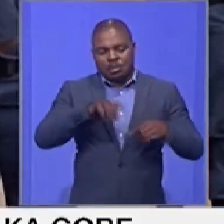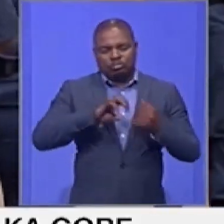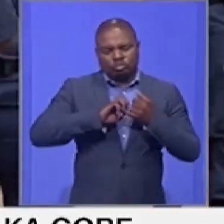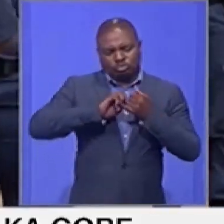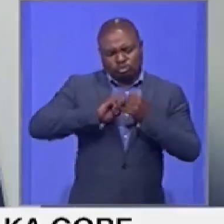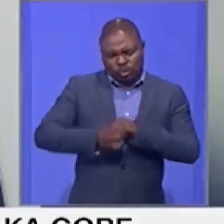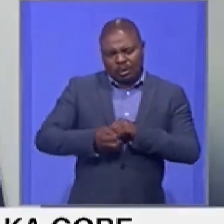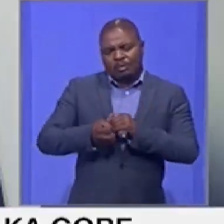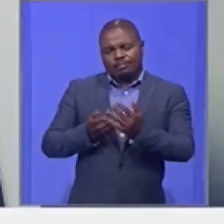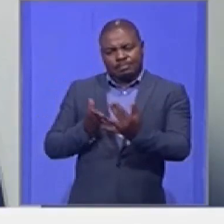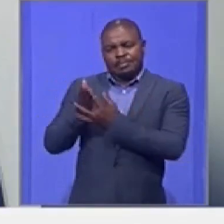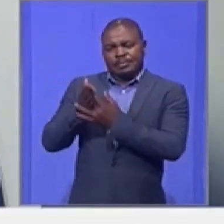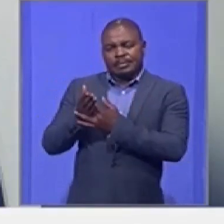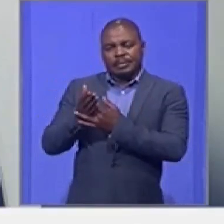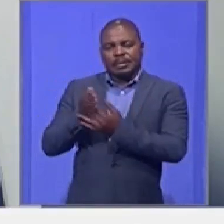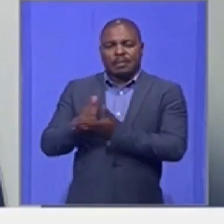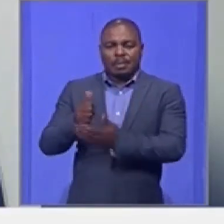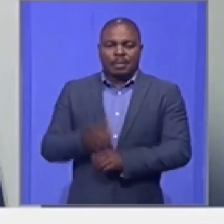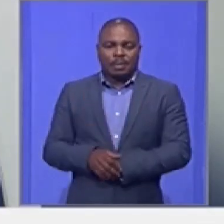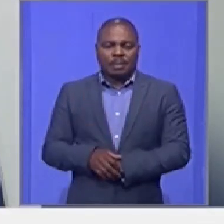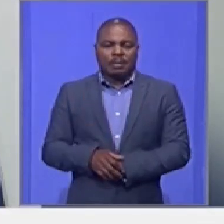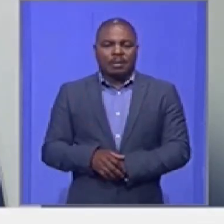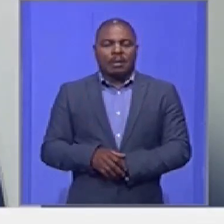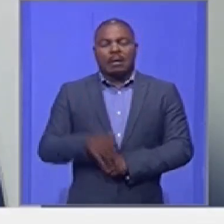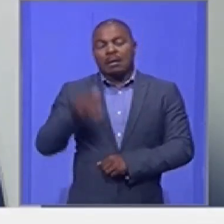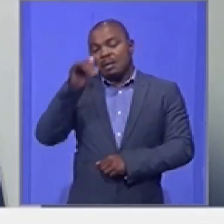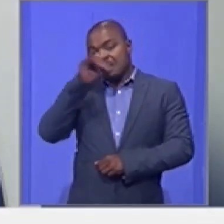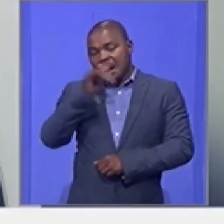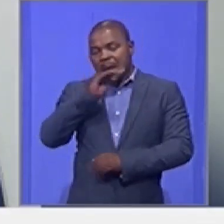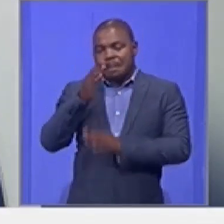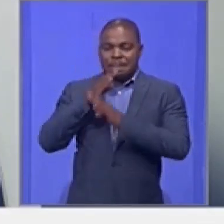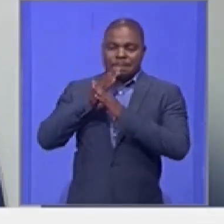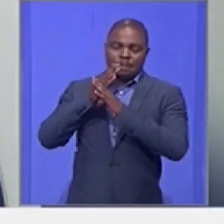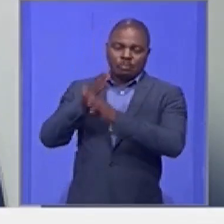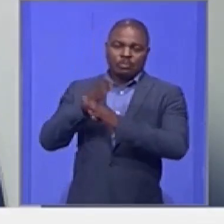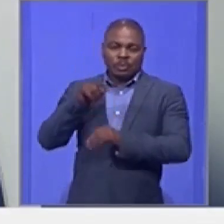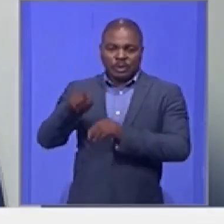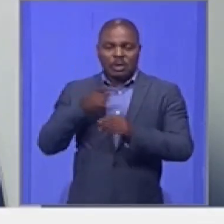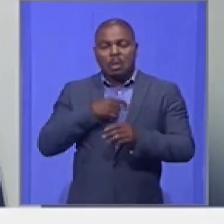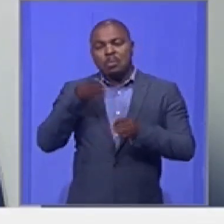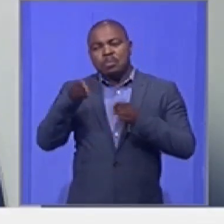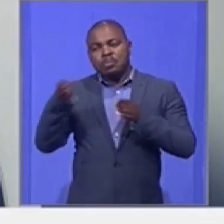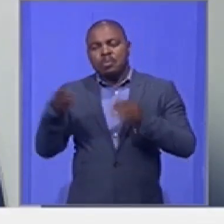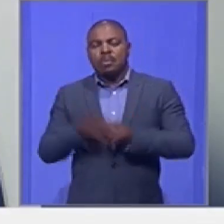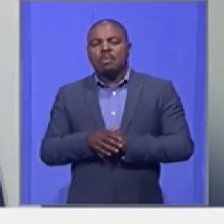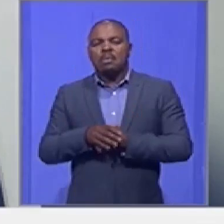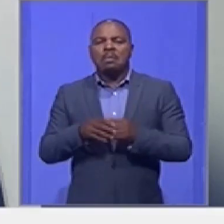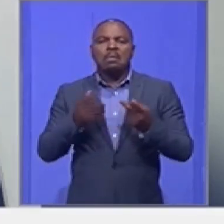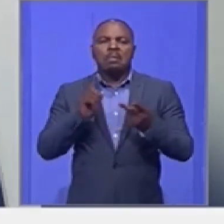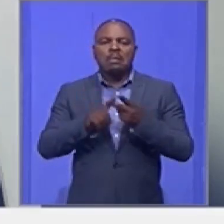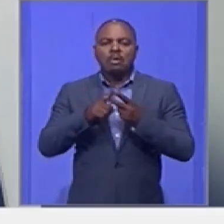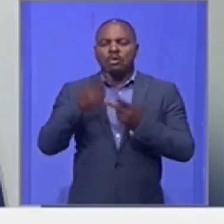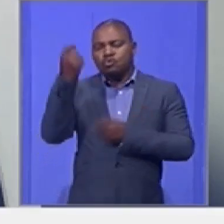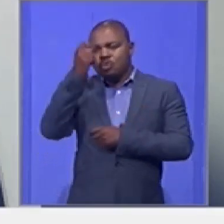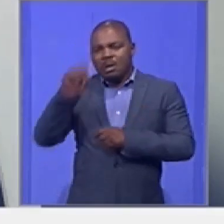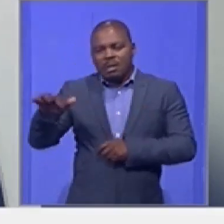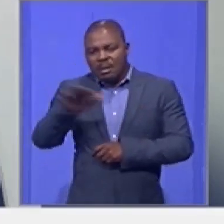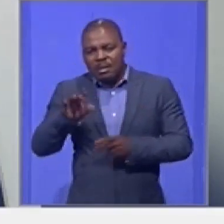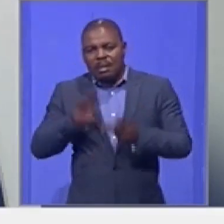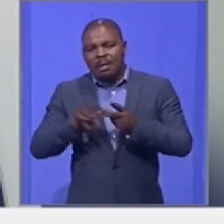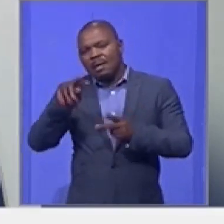ho namola. The proactive crime prevention has been ongoing in all sectors of Roropan with regards to visible policing and